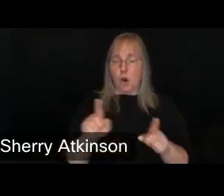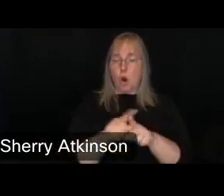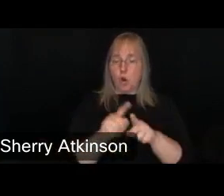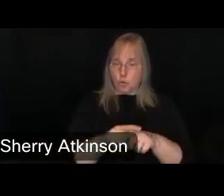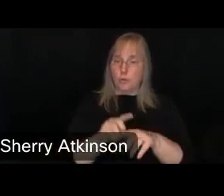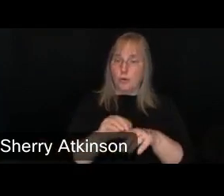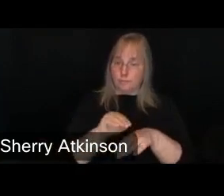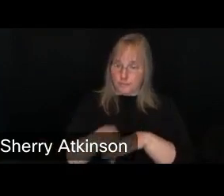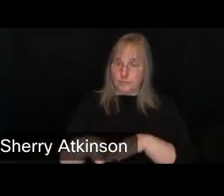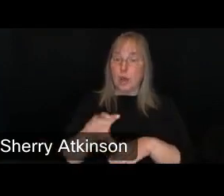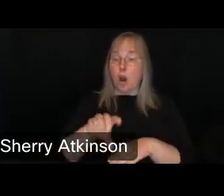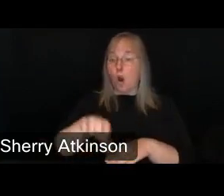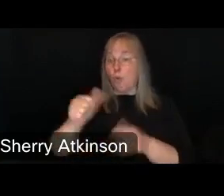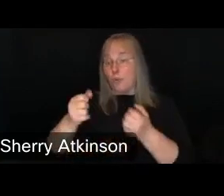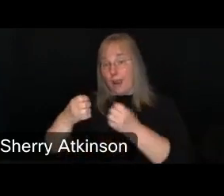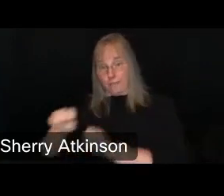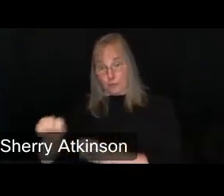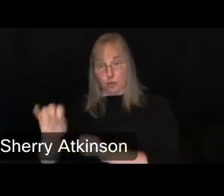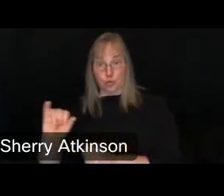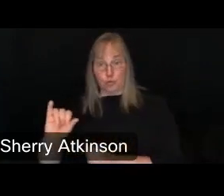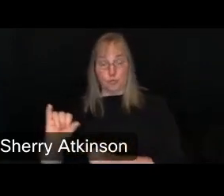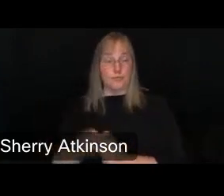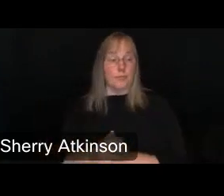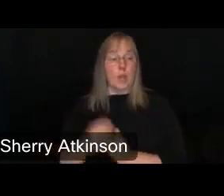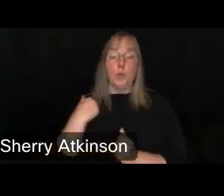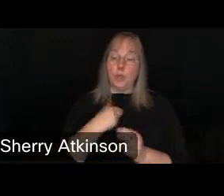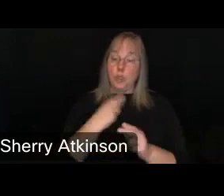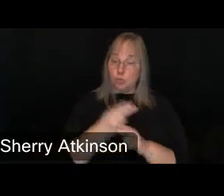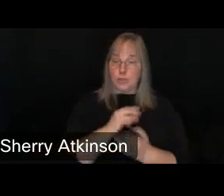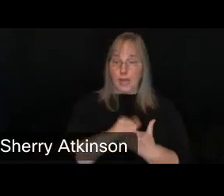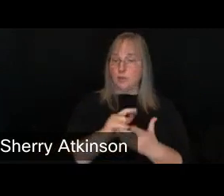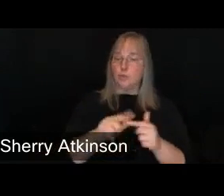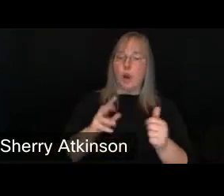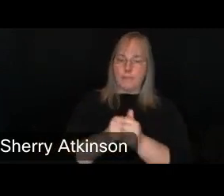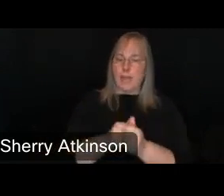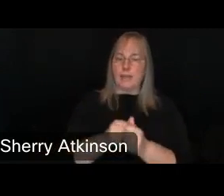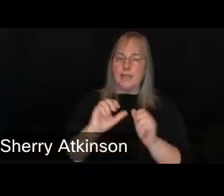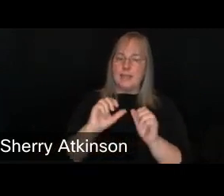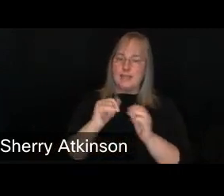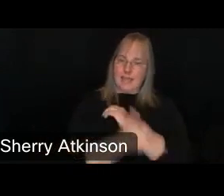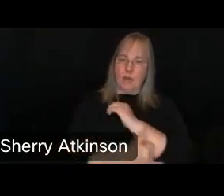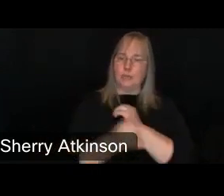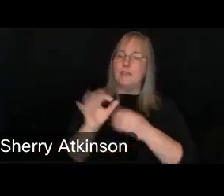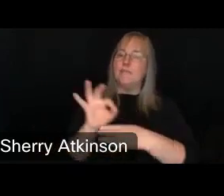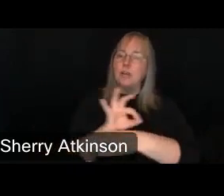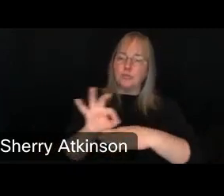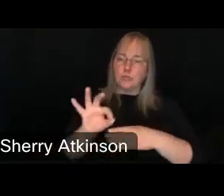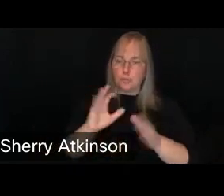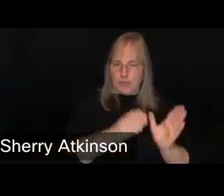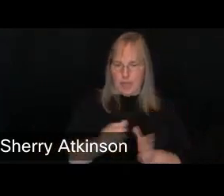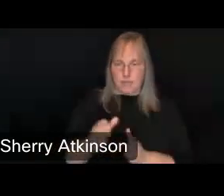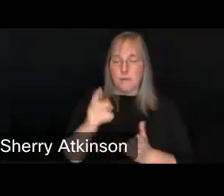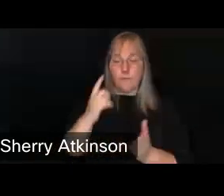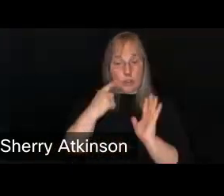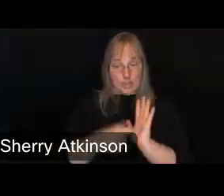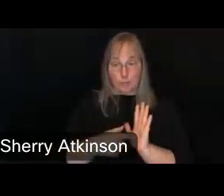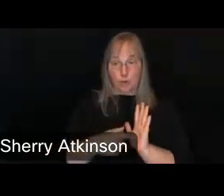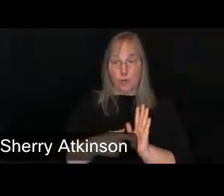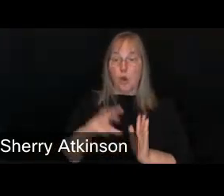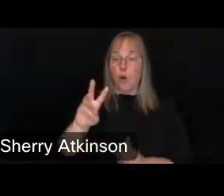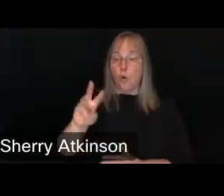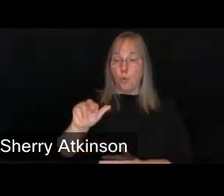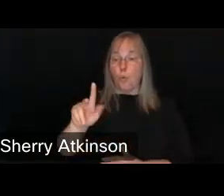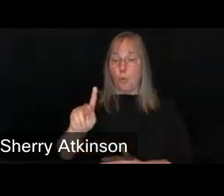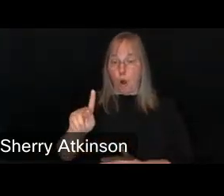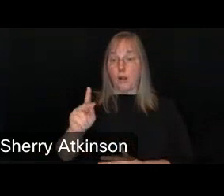other efforts. We use it to update the county's functional plans. Those are plans like the Walk Howard, Bike Howard